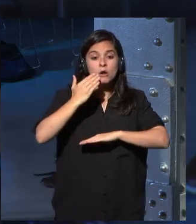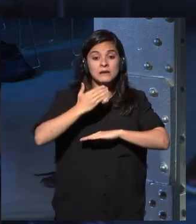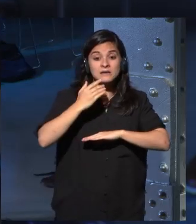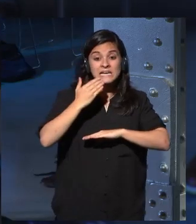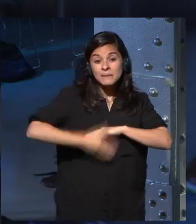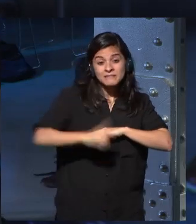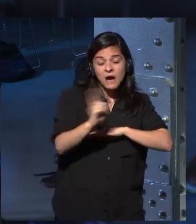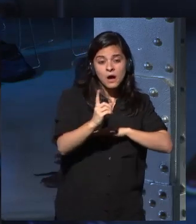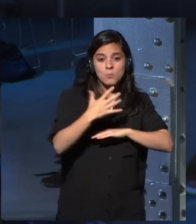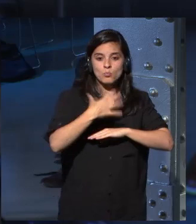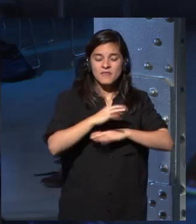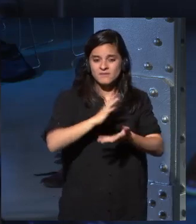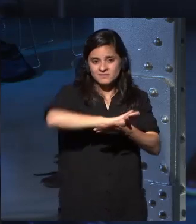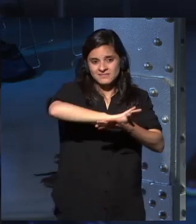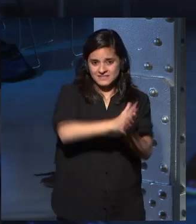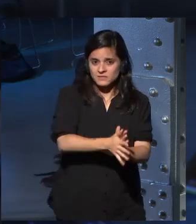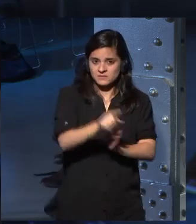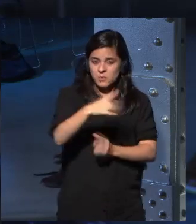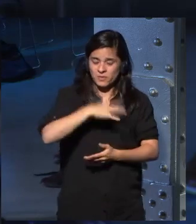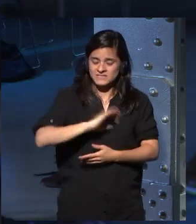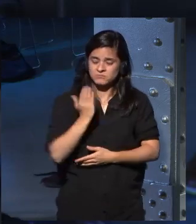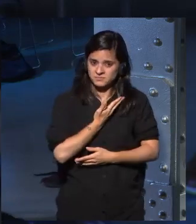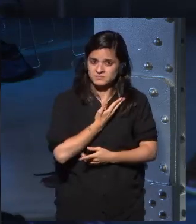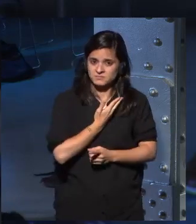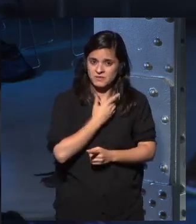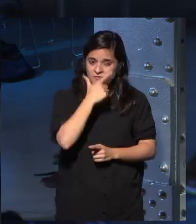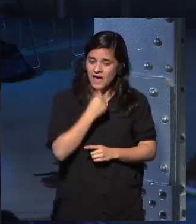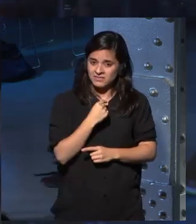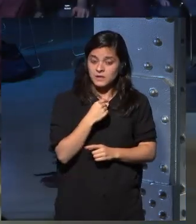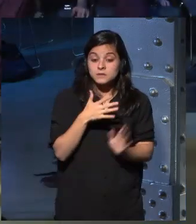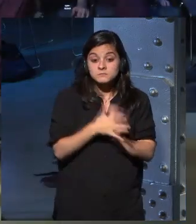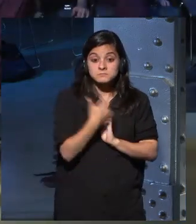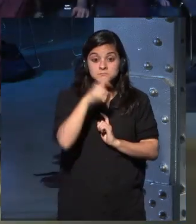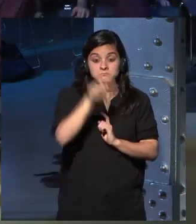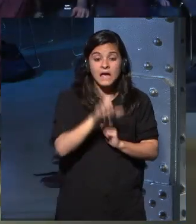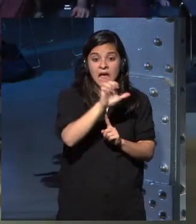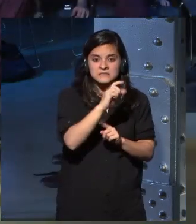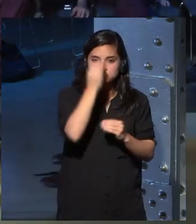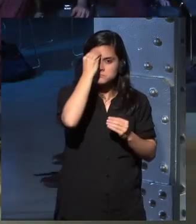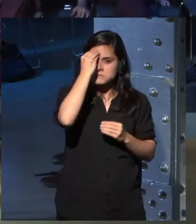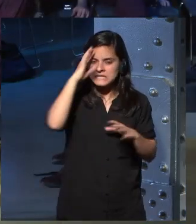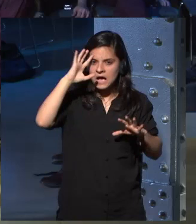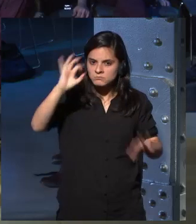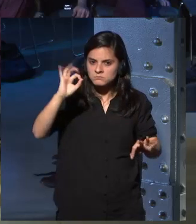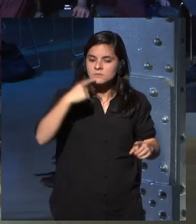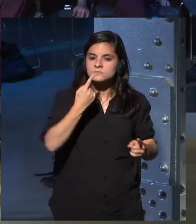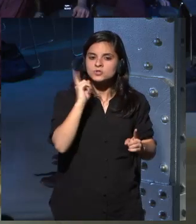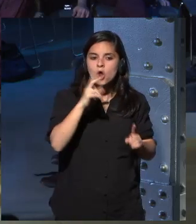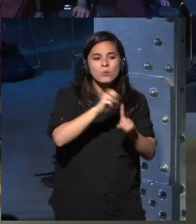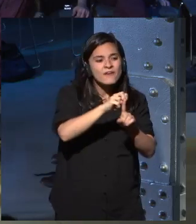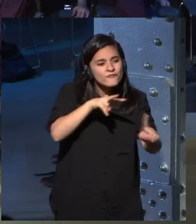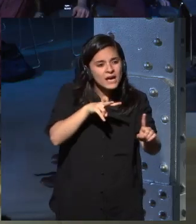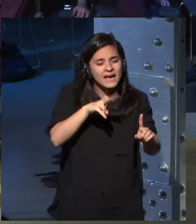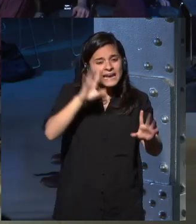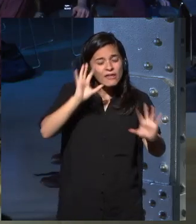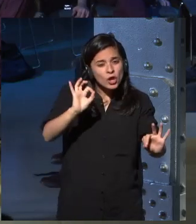Thus, for instance, she believes that a purely rational approach to farming, expressed